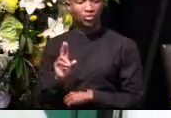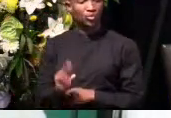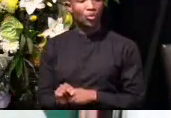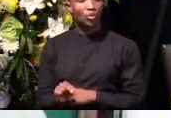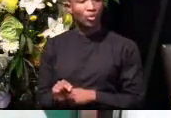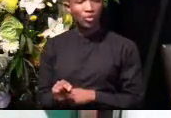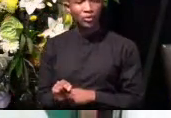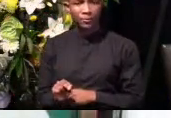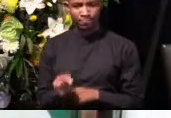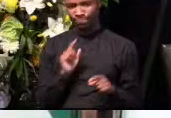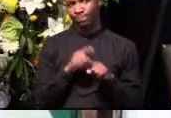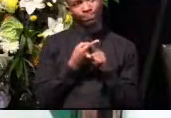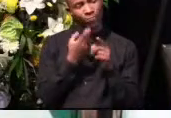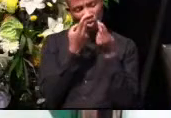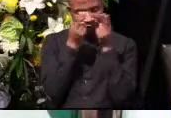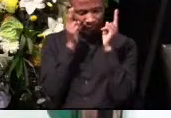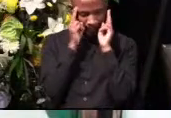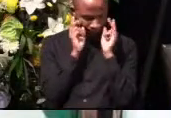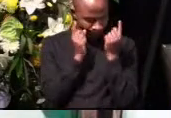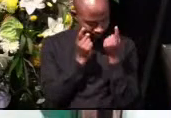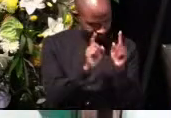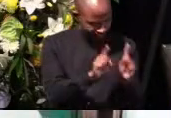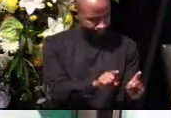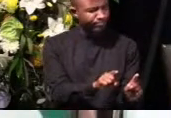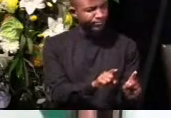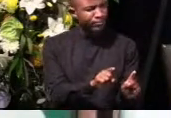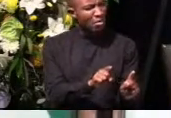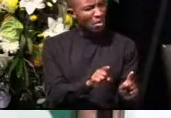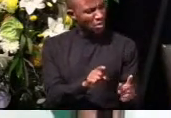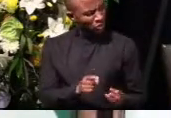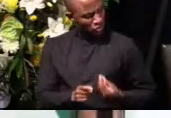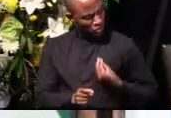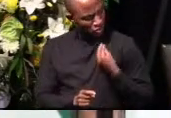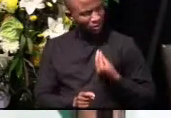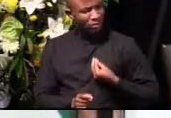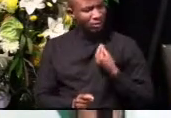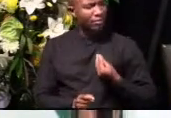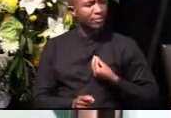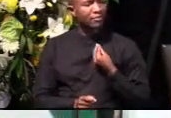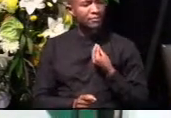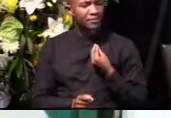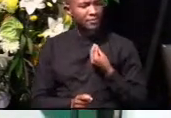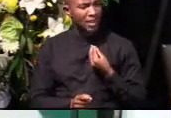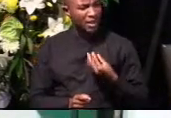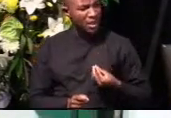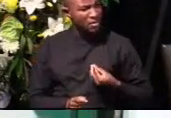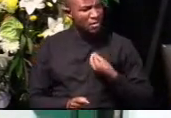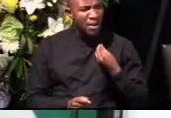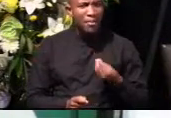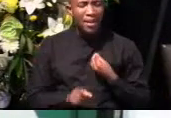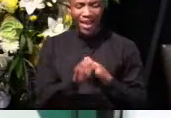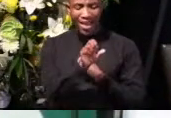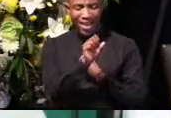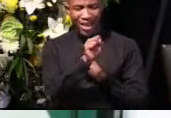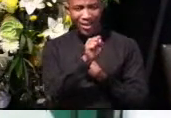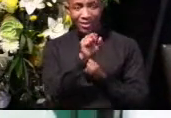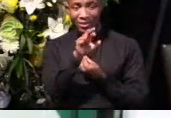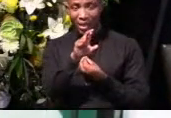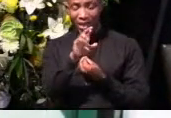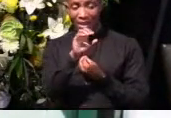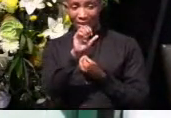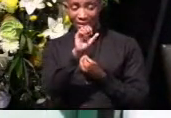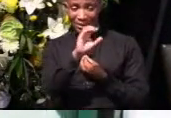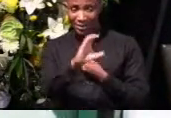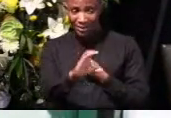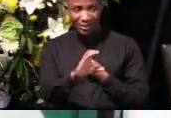you go to universities at a very young age SRC leaders